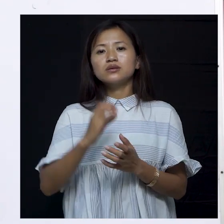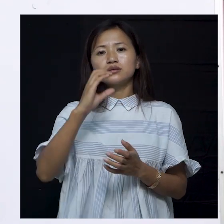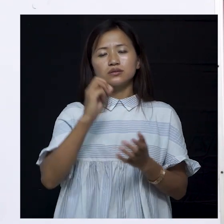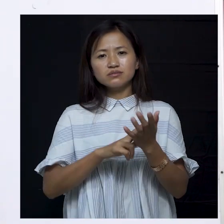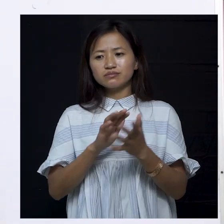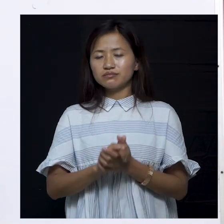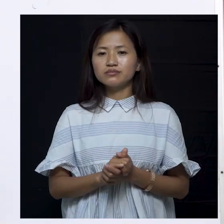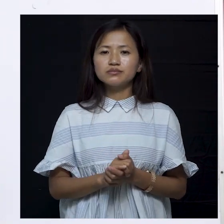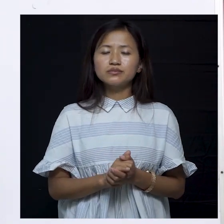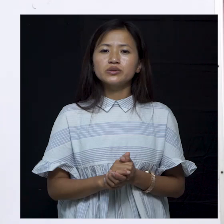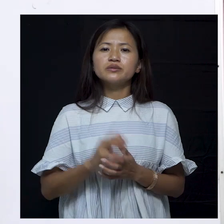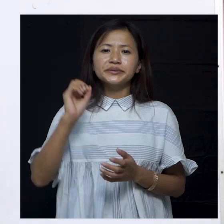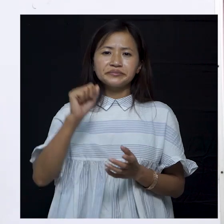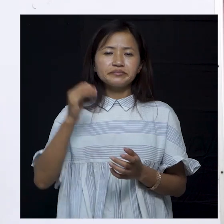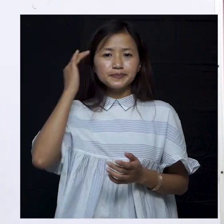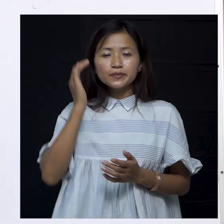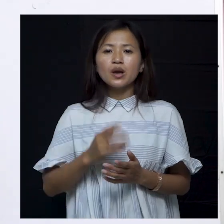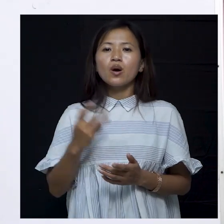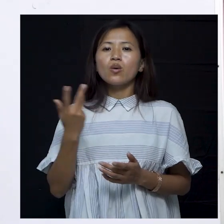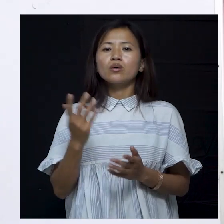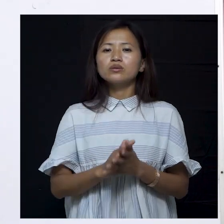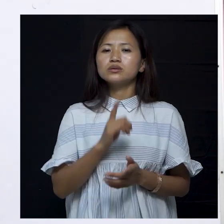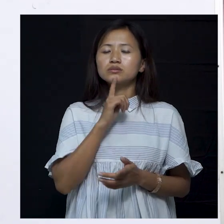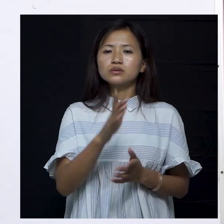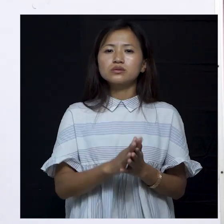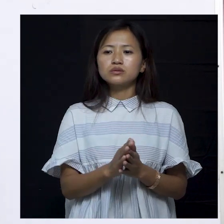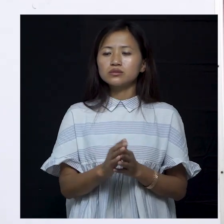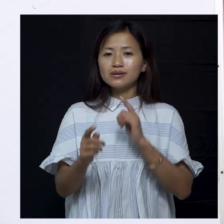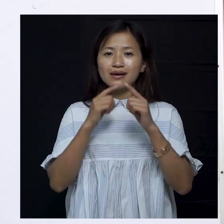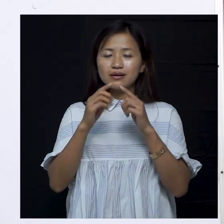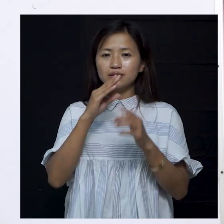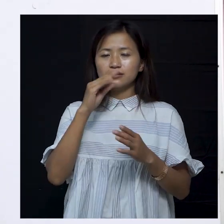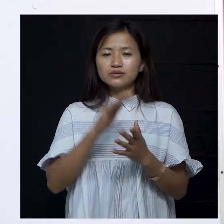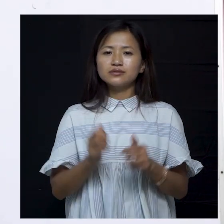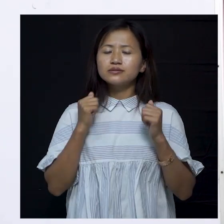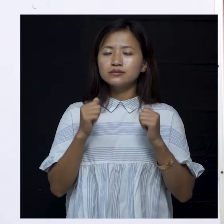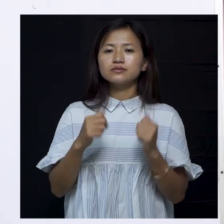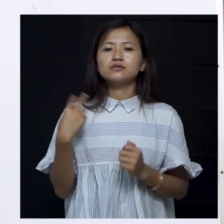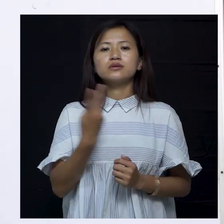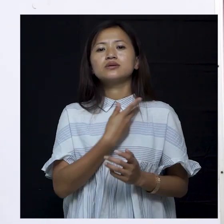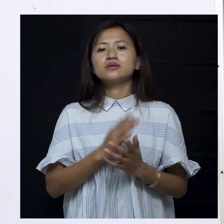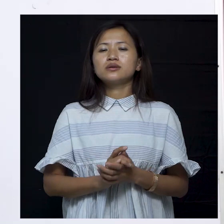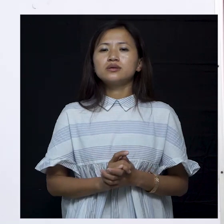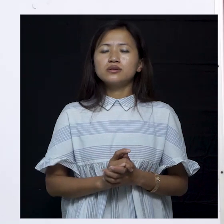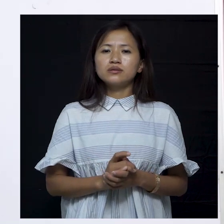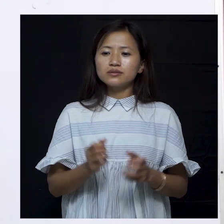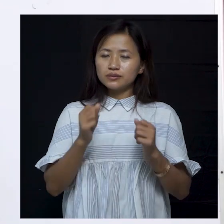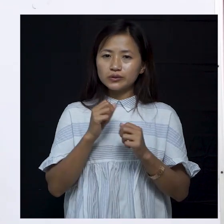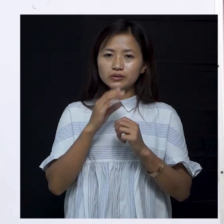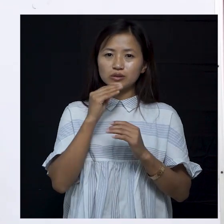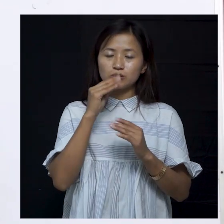condition? Yes, we know, but sometimes when we are told to explain it, it becomes difficult for us. And so I'm going to explain it to